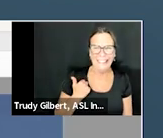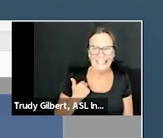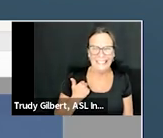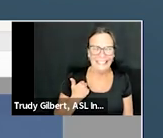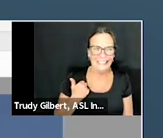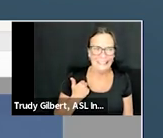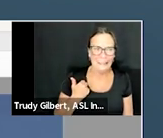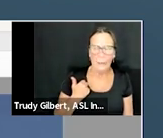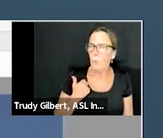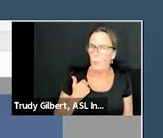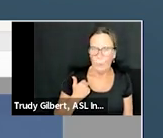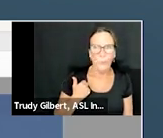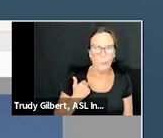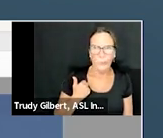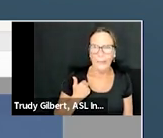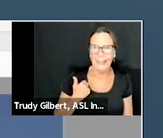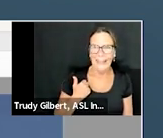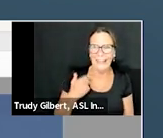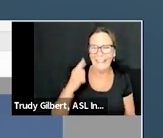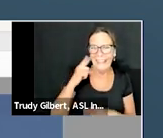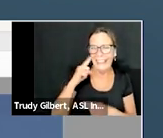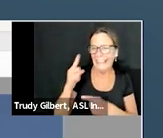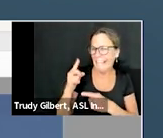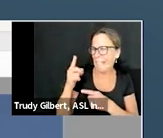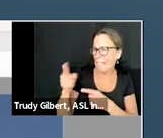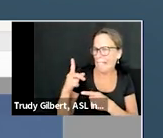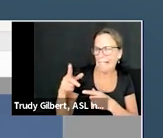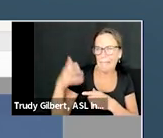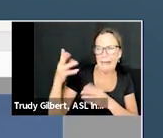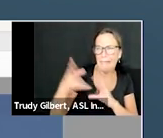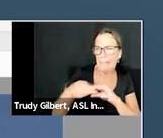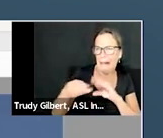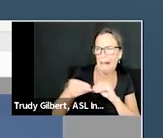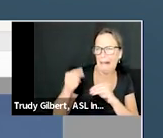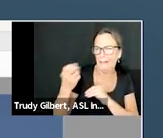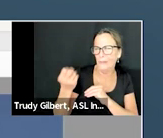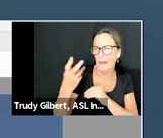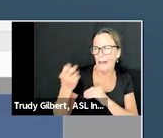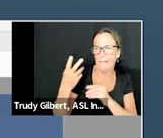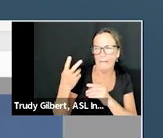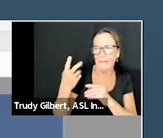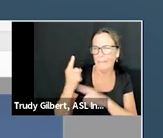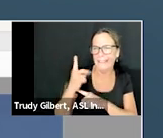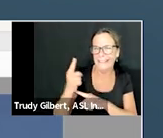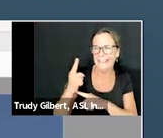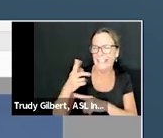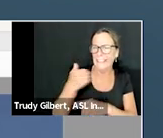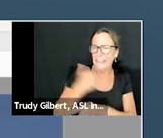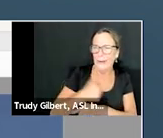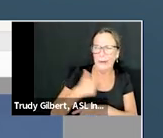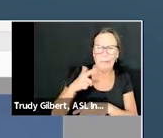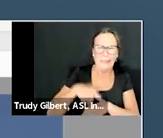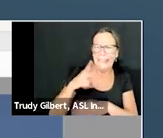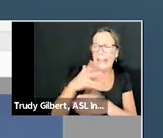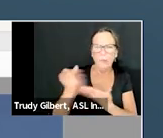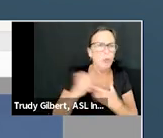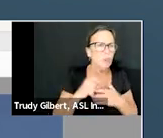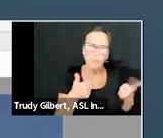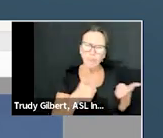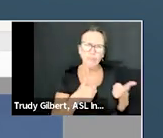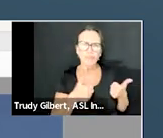It's been, I think it's been about 12 minutes since you've been speaking. And unfortunately, we're starting to run out of time. Okay.